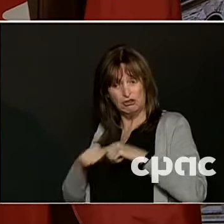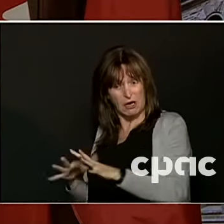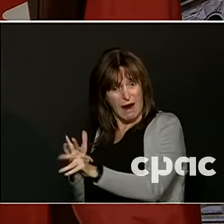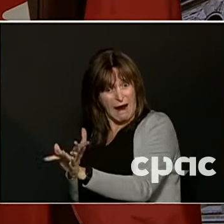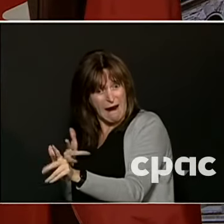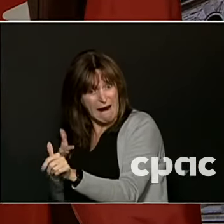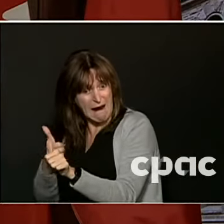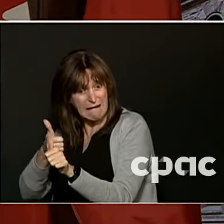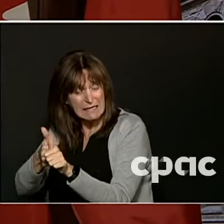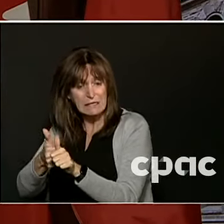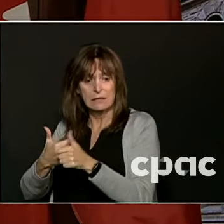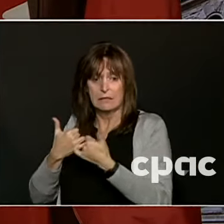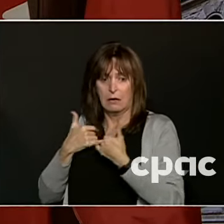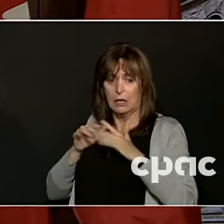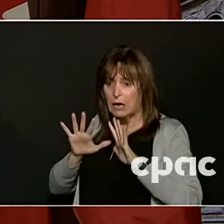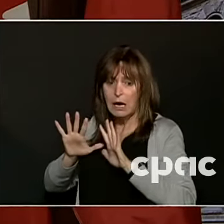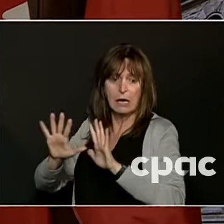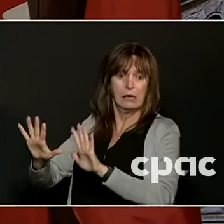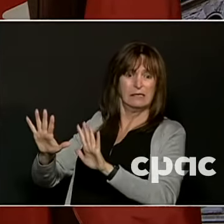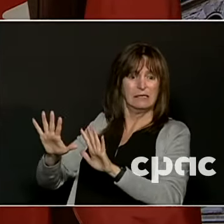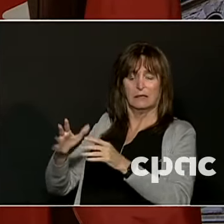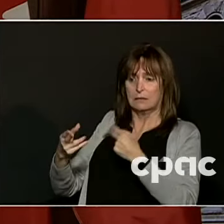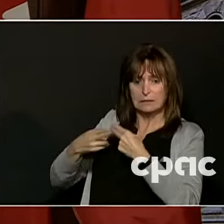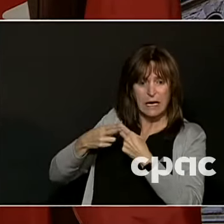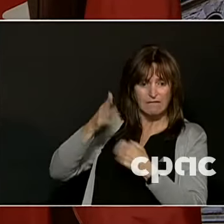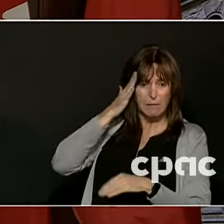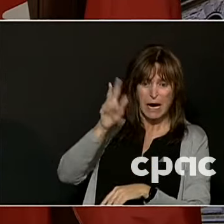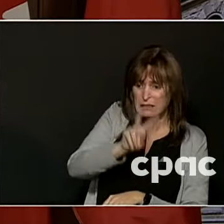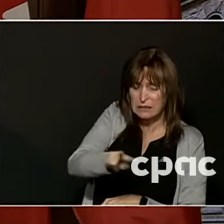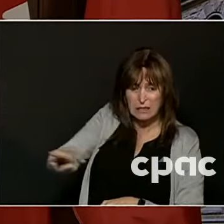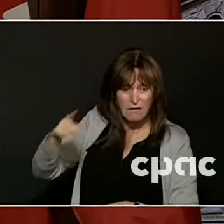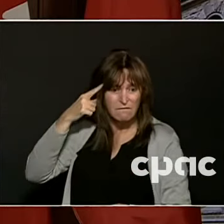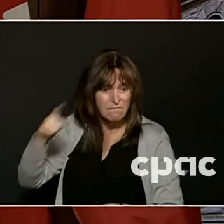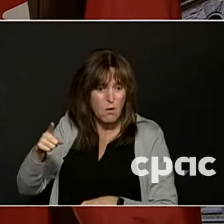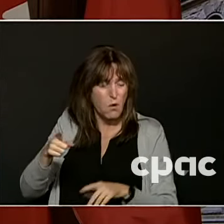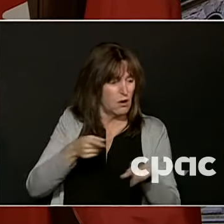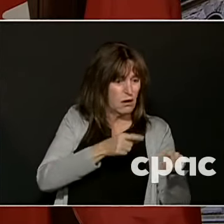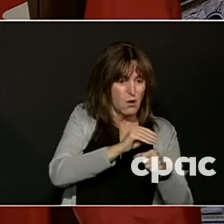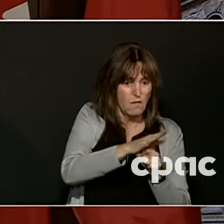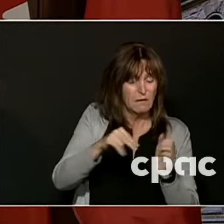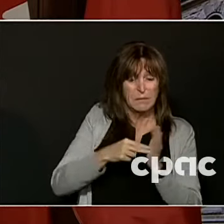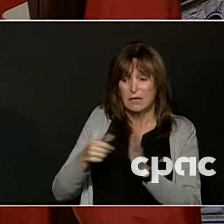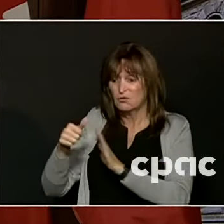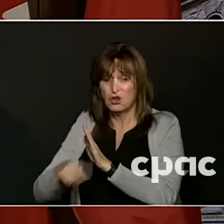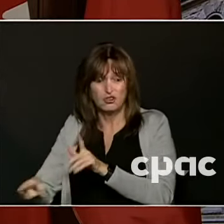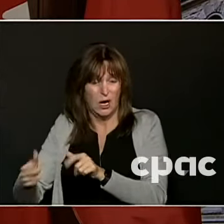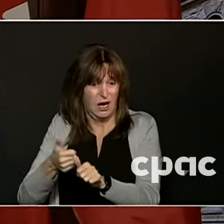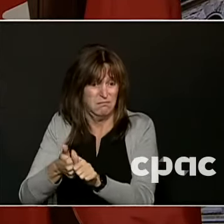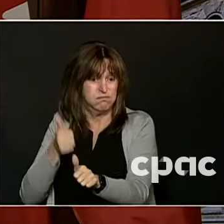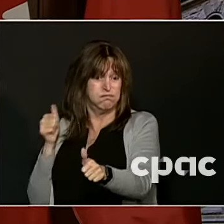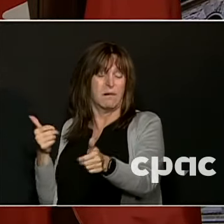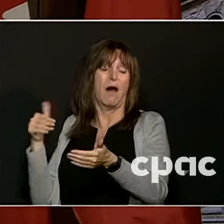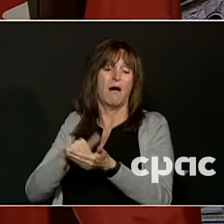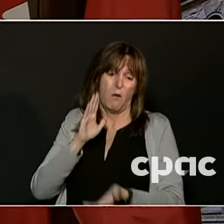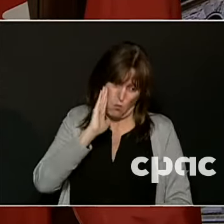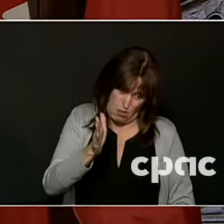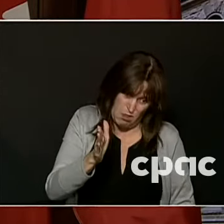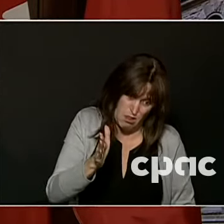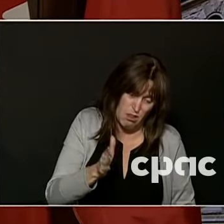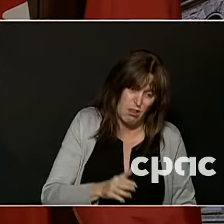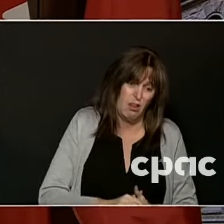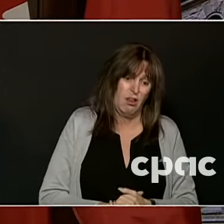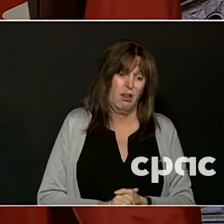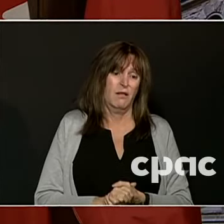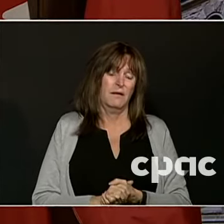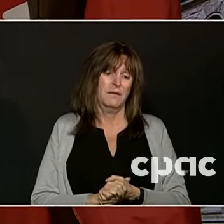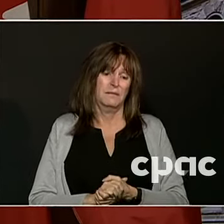Going on to the next slide. It's important to emphasize that while cases are growing dramatically and hospitalizations are